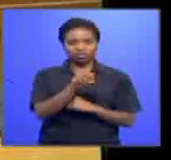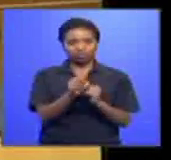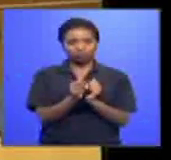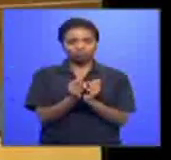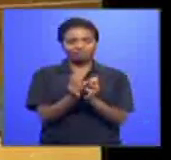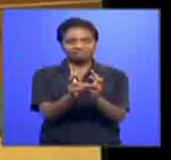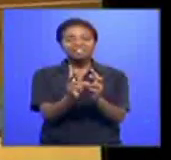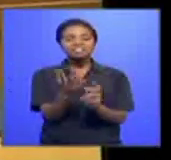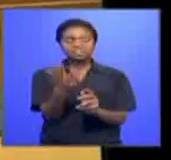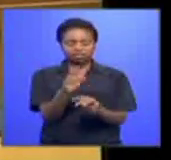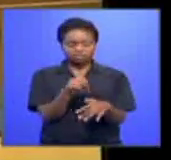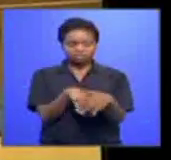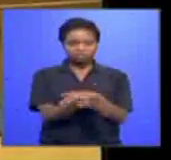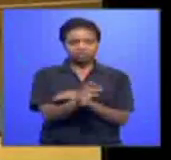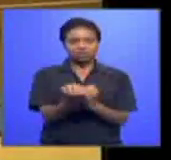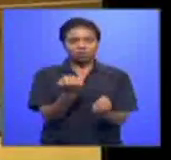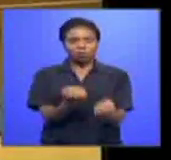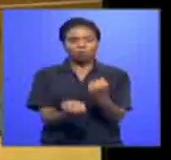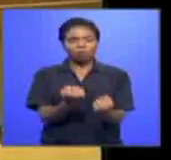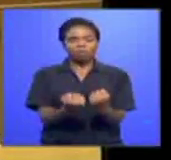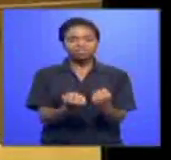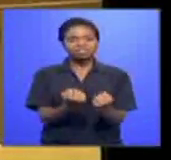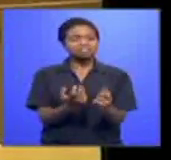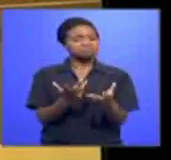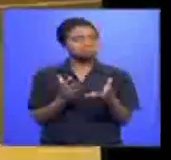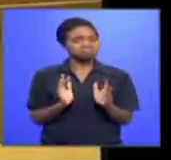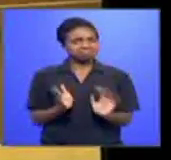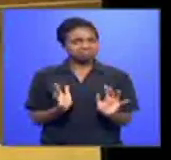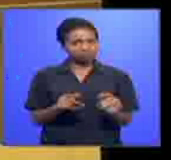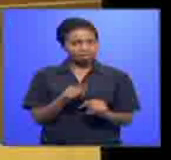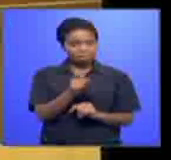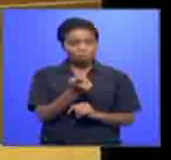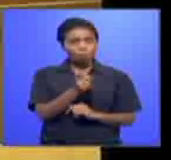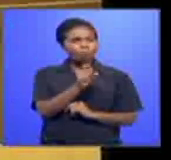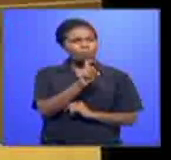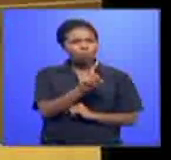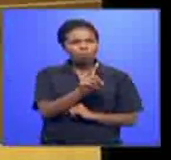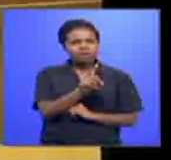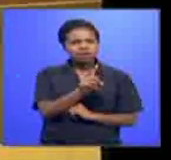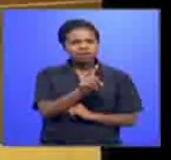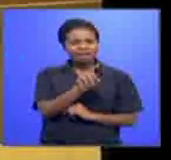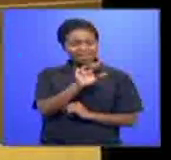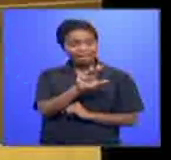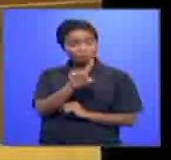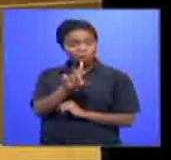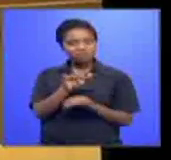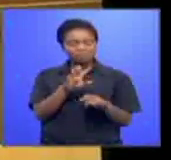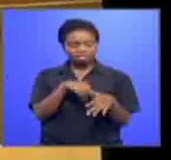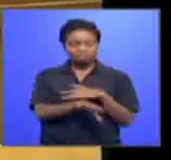pre-trial proceedings have been initiated against 191